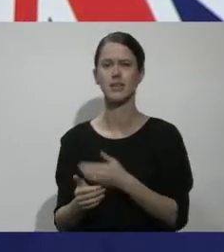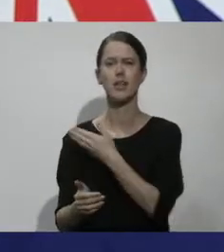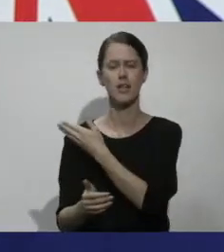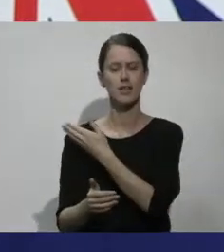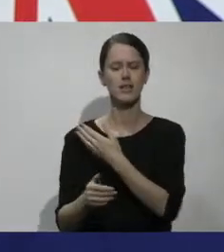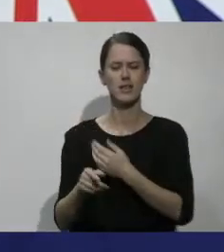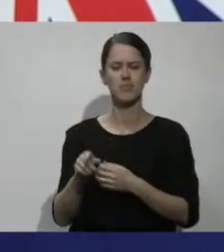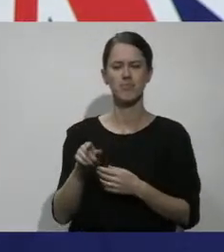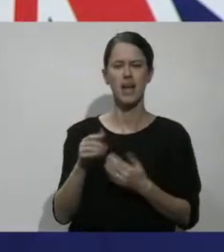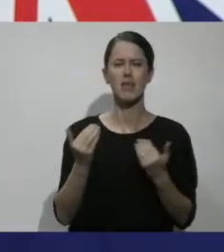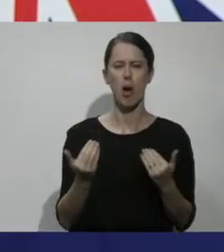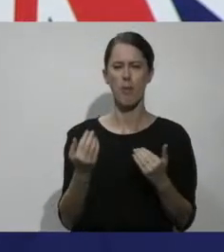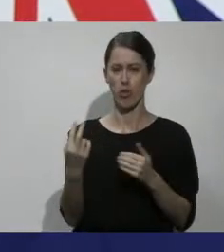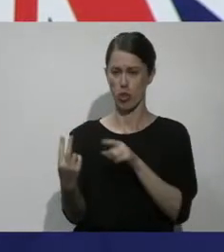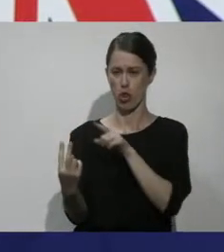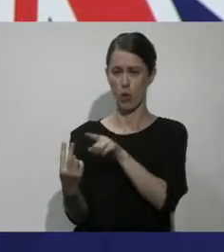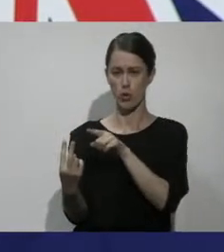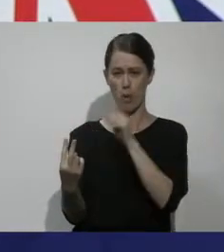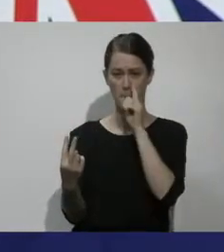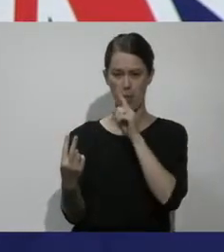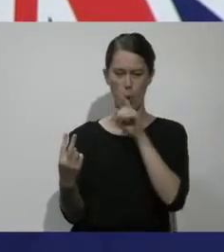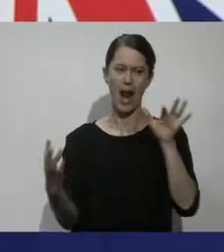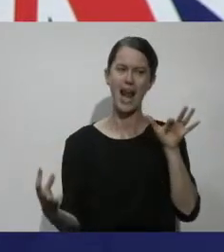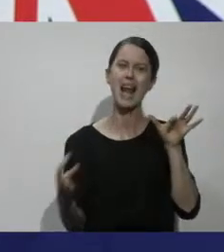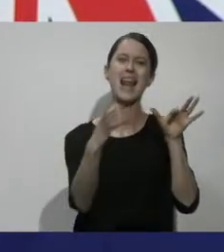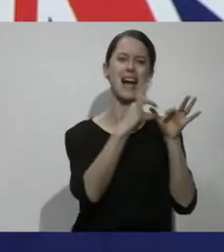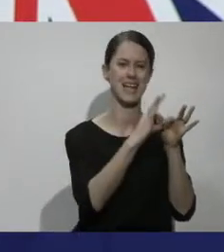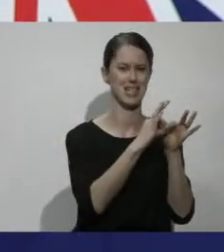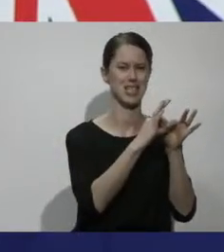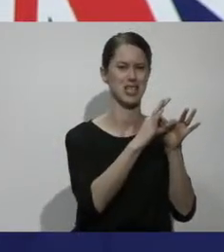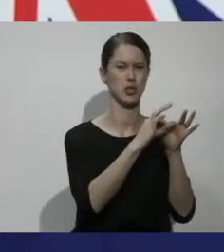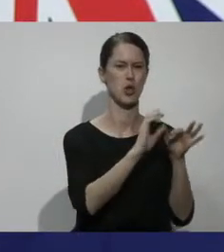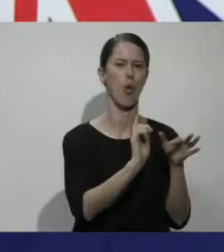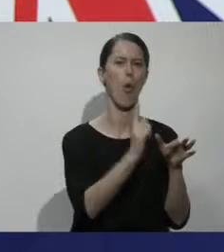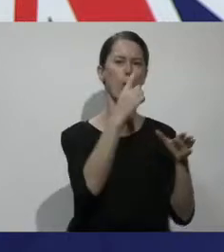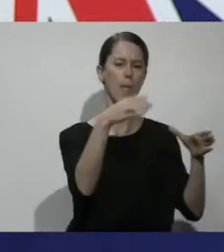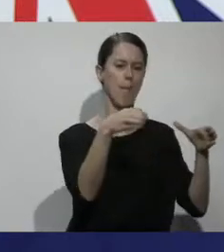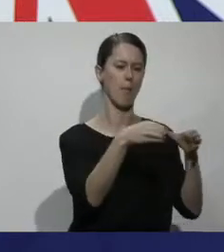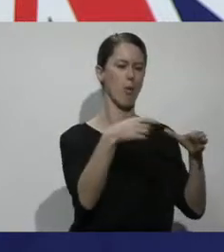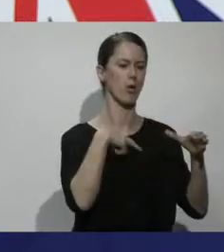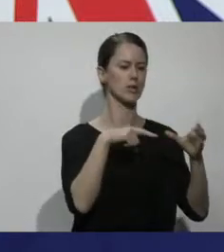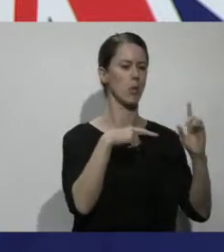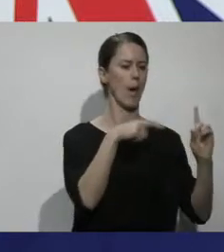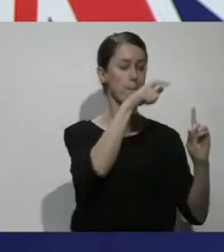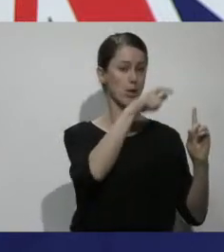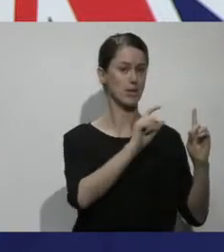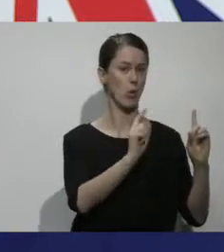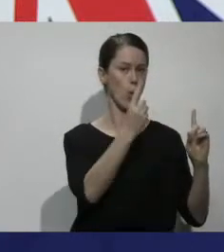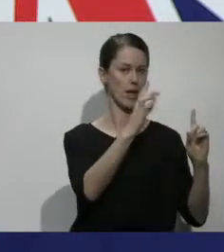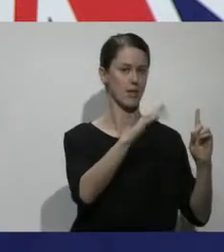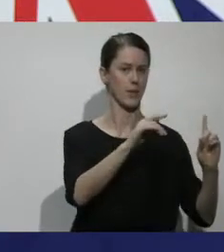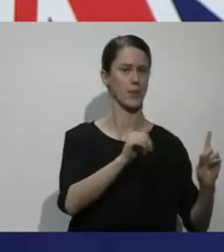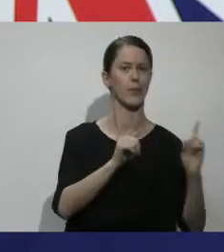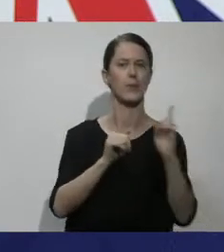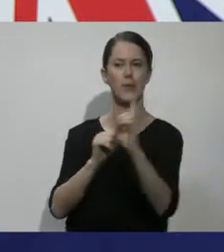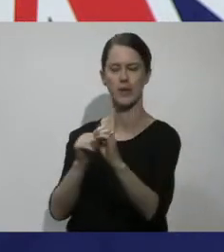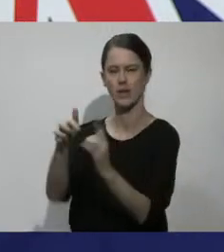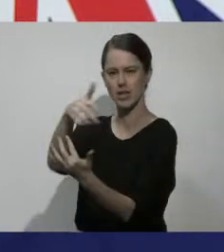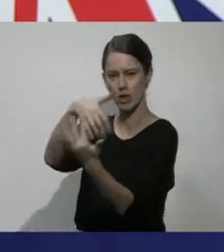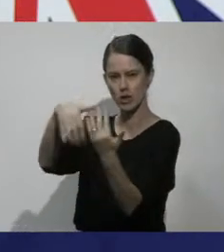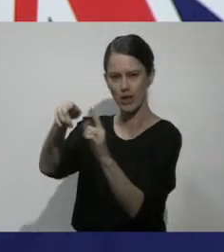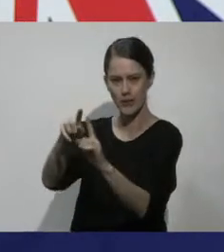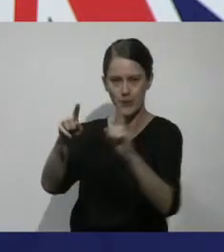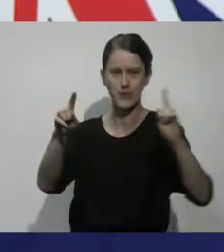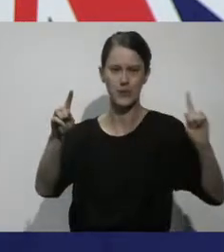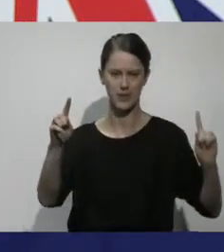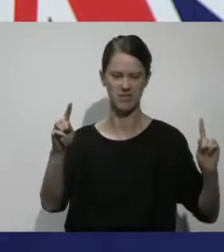very clearly and directly linked to the travel and socialising of one identified case. They're being identified